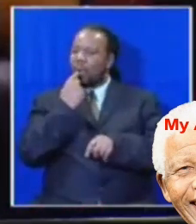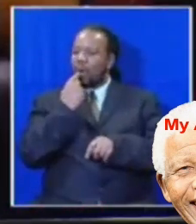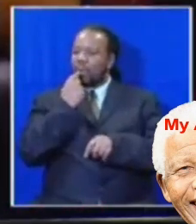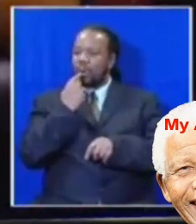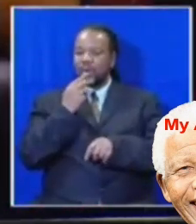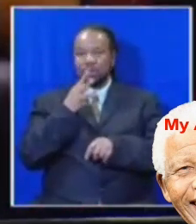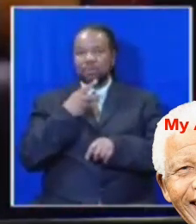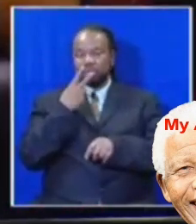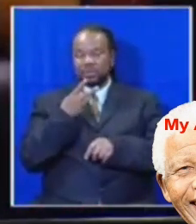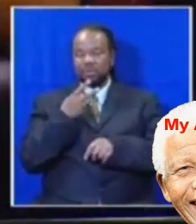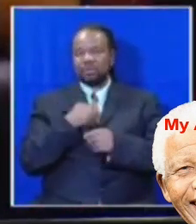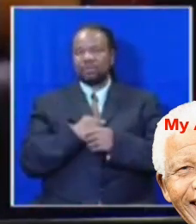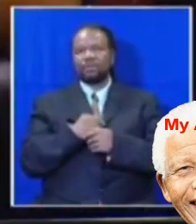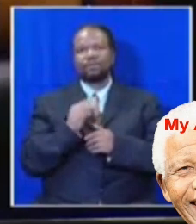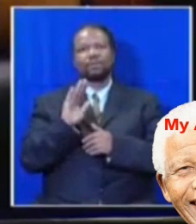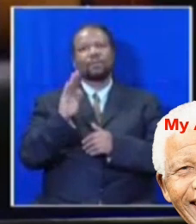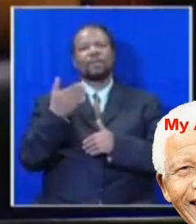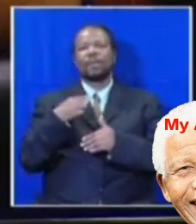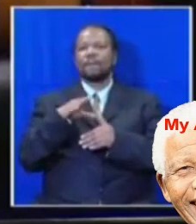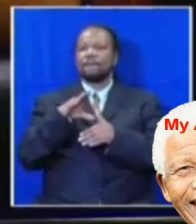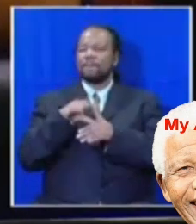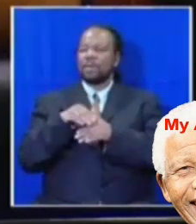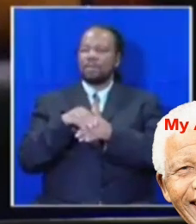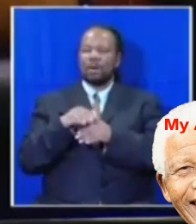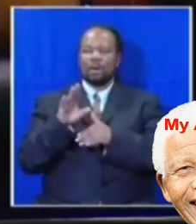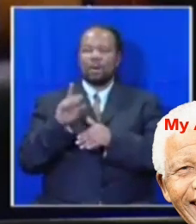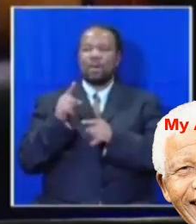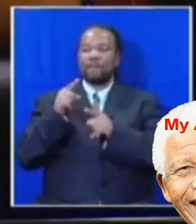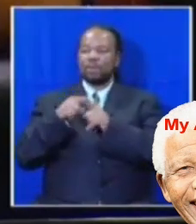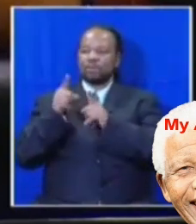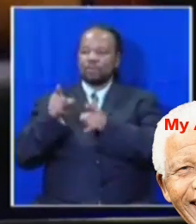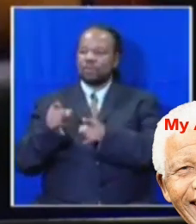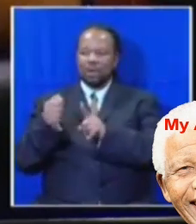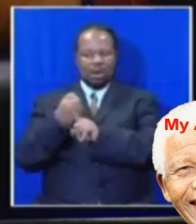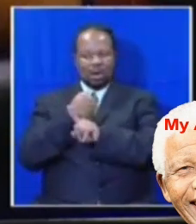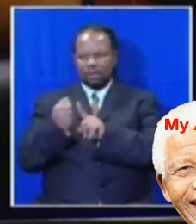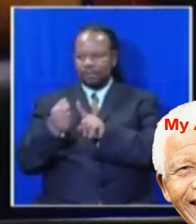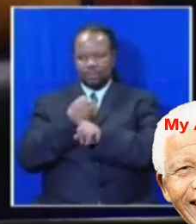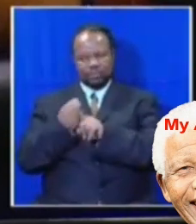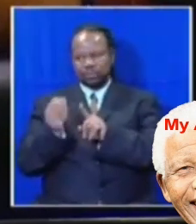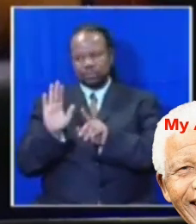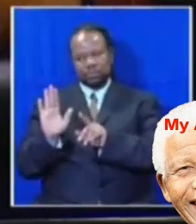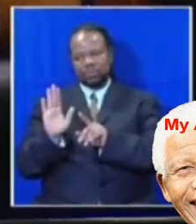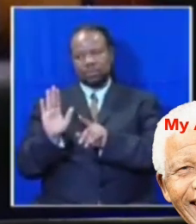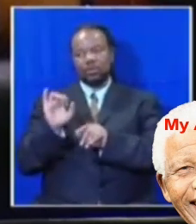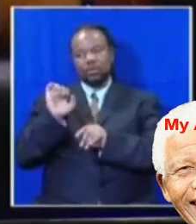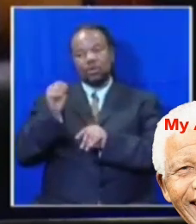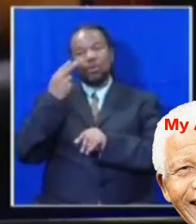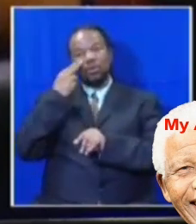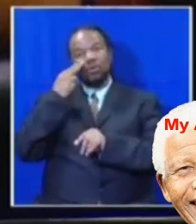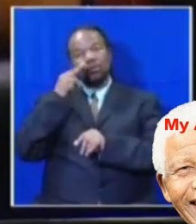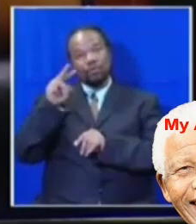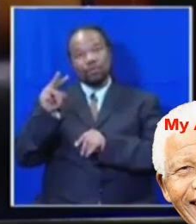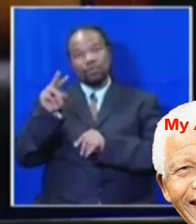member, we must not abuse the point of order to make a certain view. Your party had the opportunity